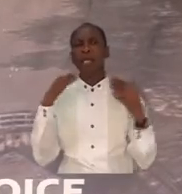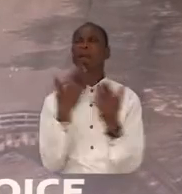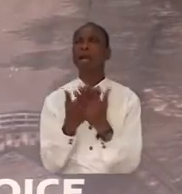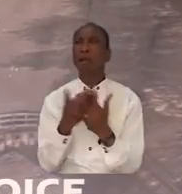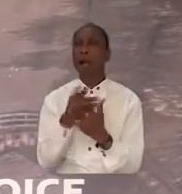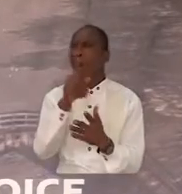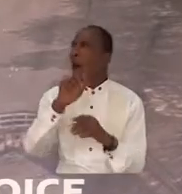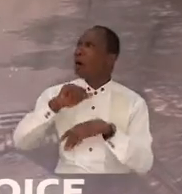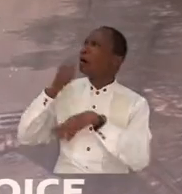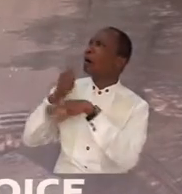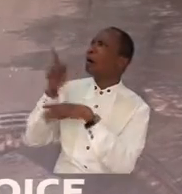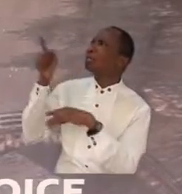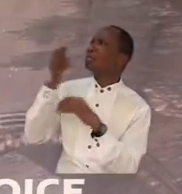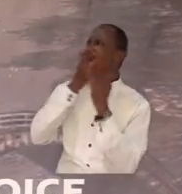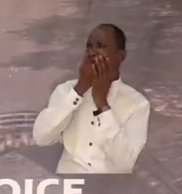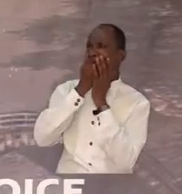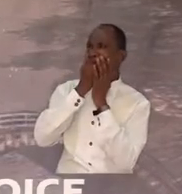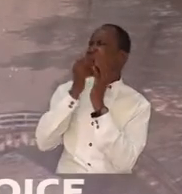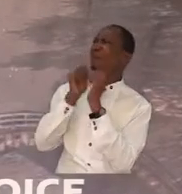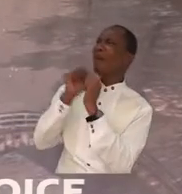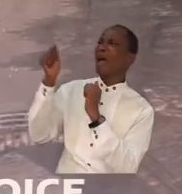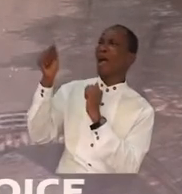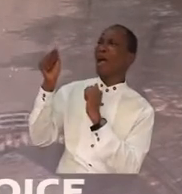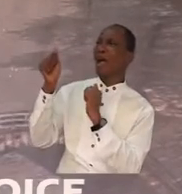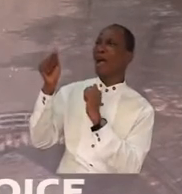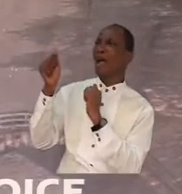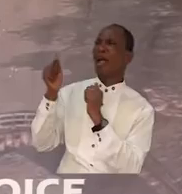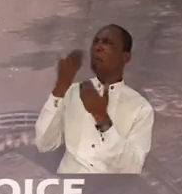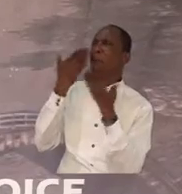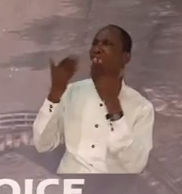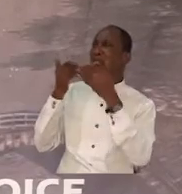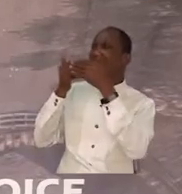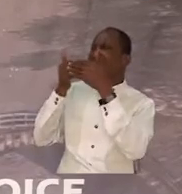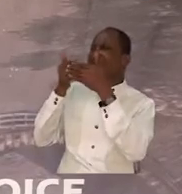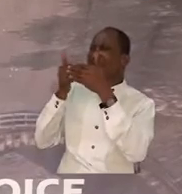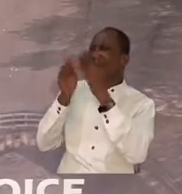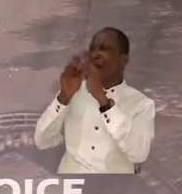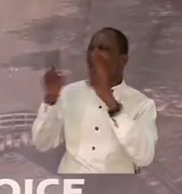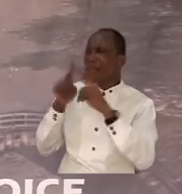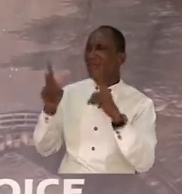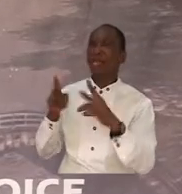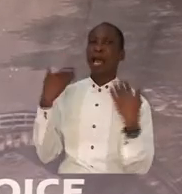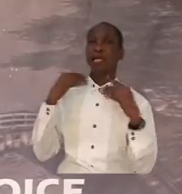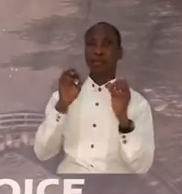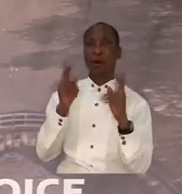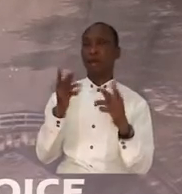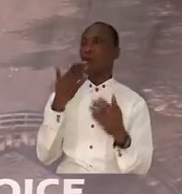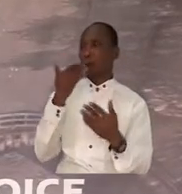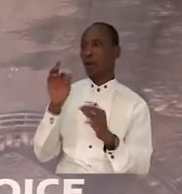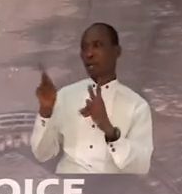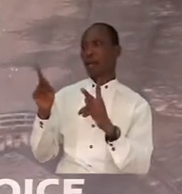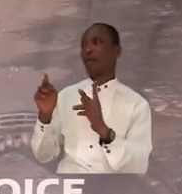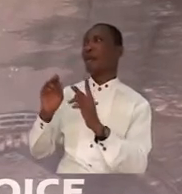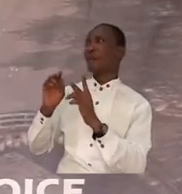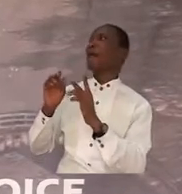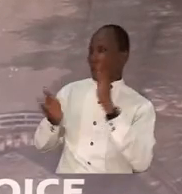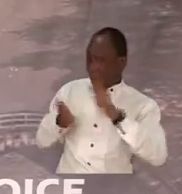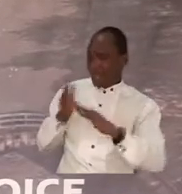misremo bepo no ye ni ntem kwan wa pa o nti nka kro kitwa bi na da ho no mo se okay e ho no kra ma bepo no munko